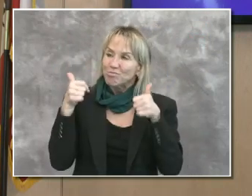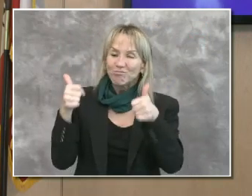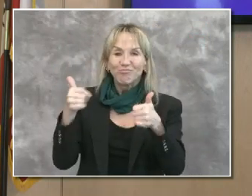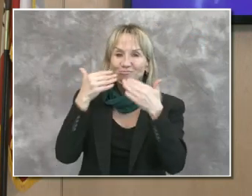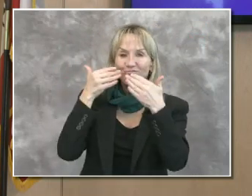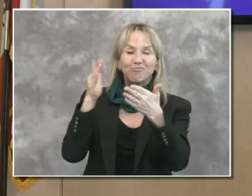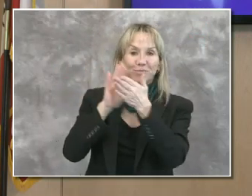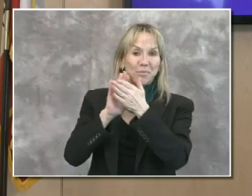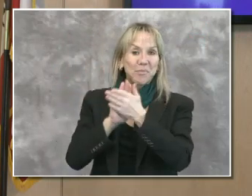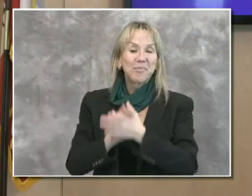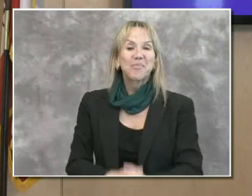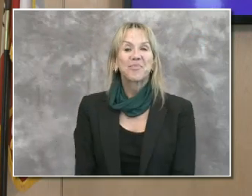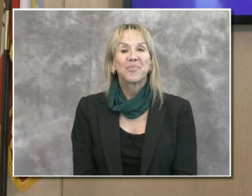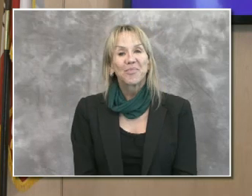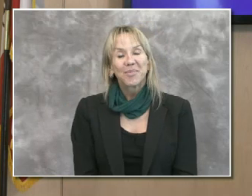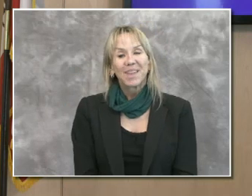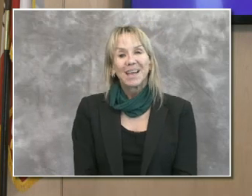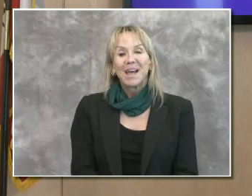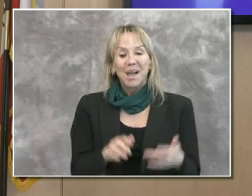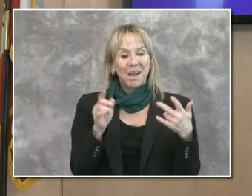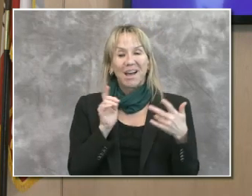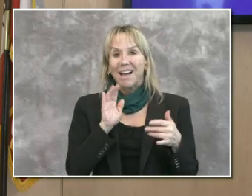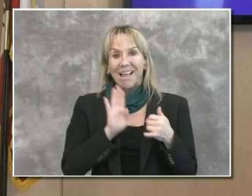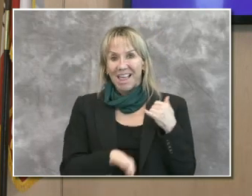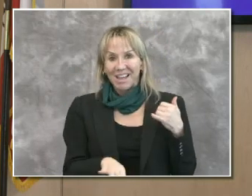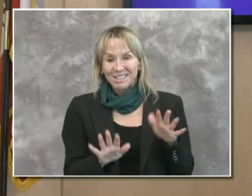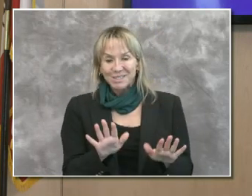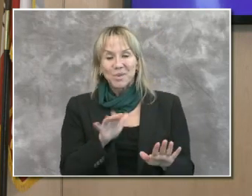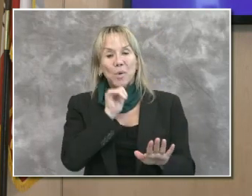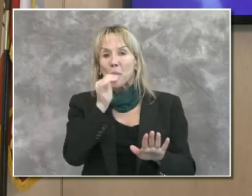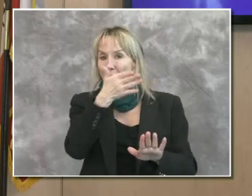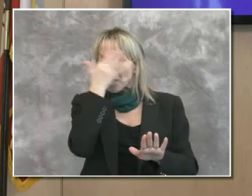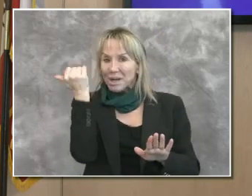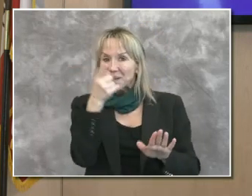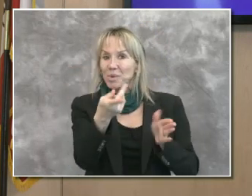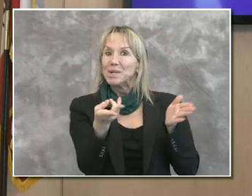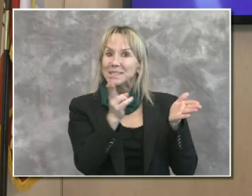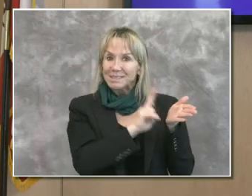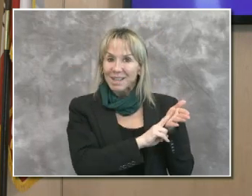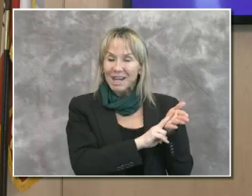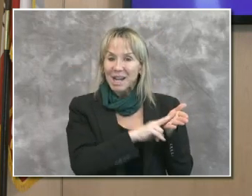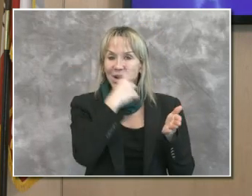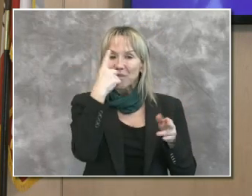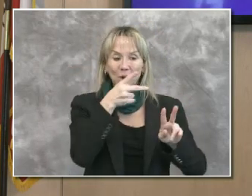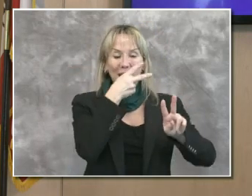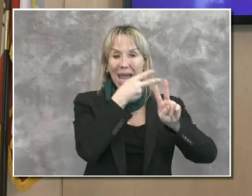this epidemic. Lastly, don't forget to sign up for our